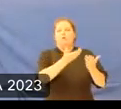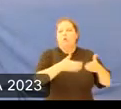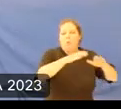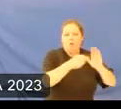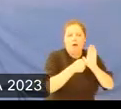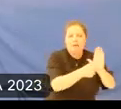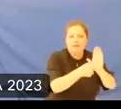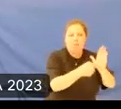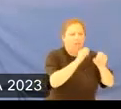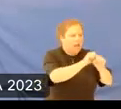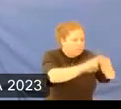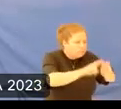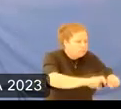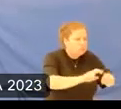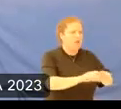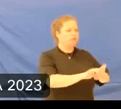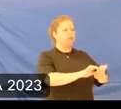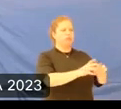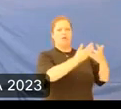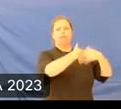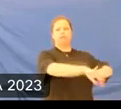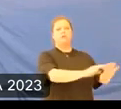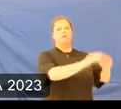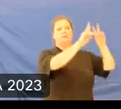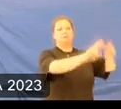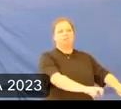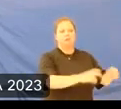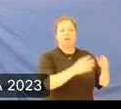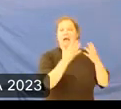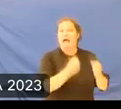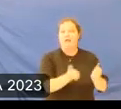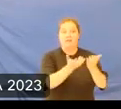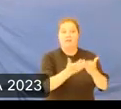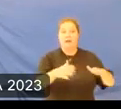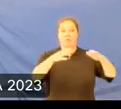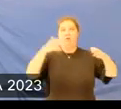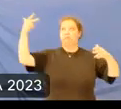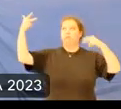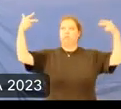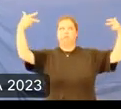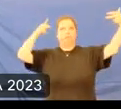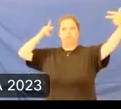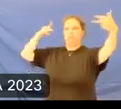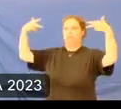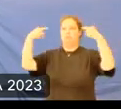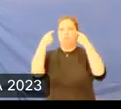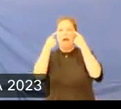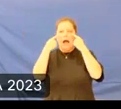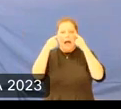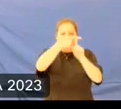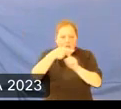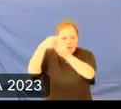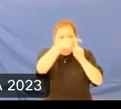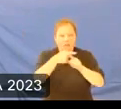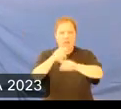got wonderful big multimodal corpora with multiple cameras, eye tracking, kinematics, and so on and so forth. So this